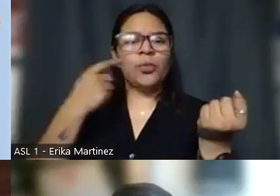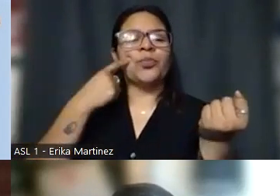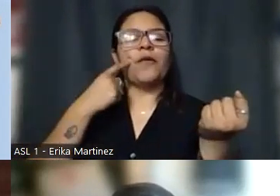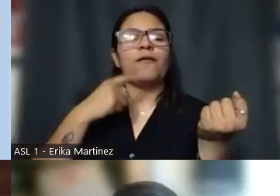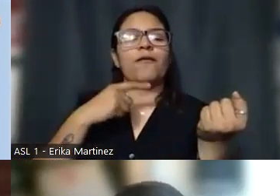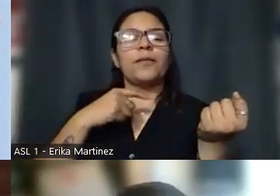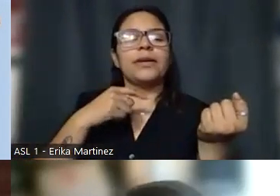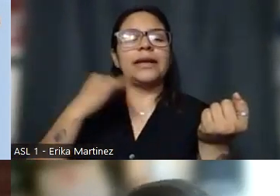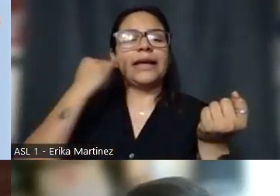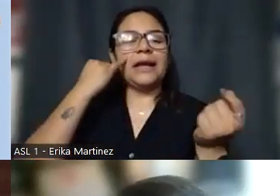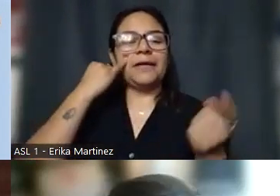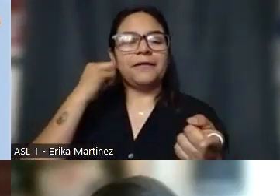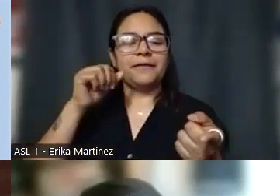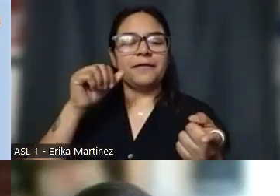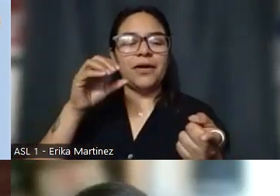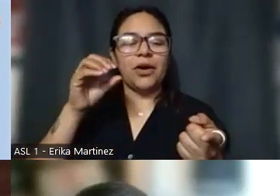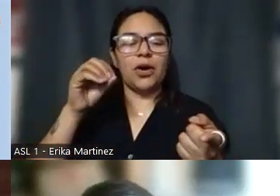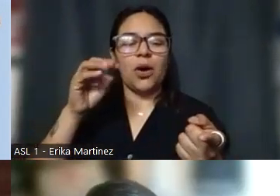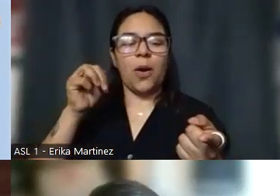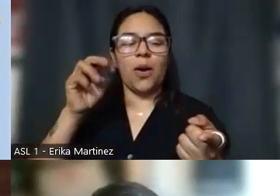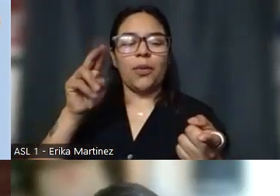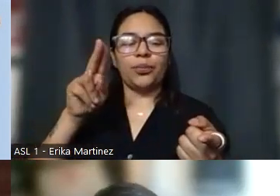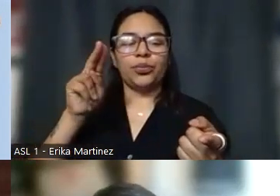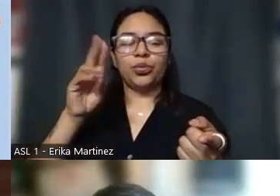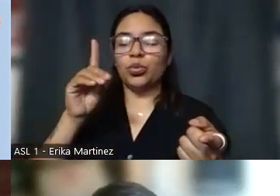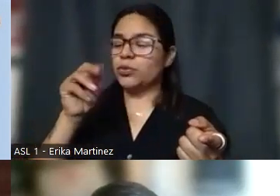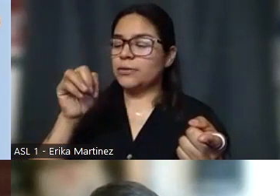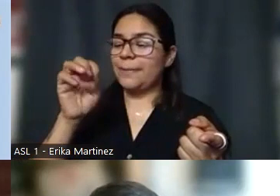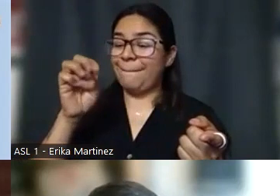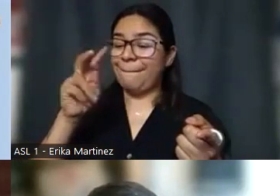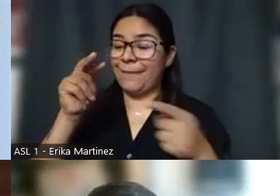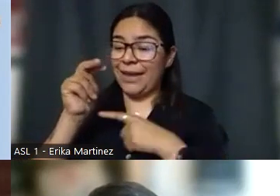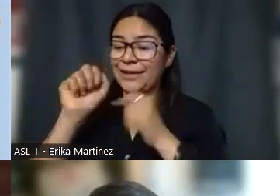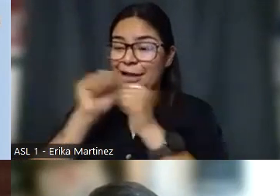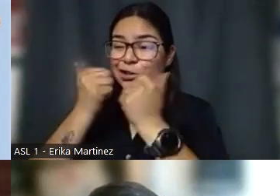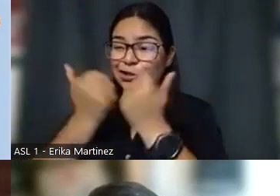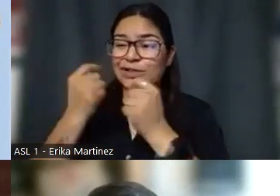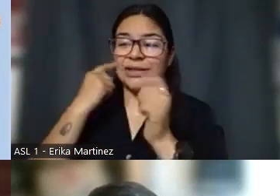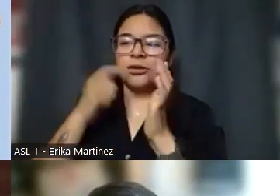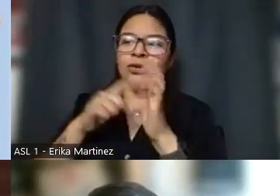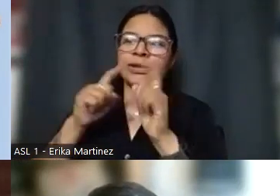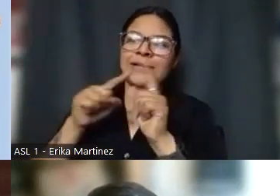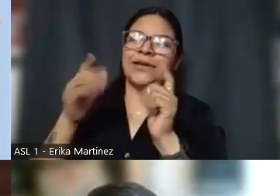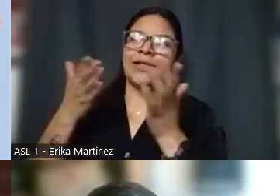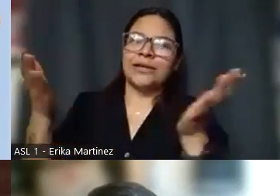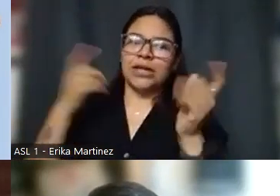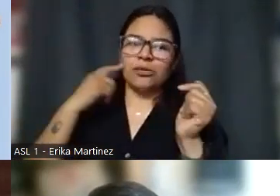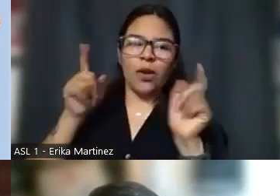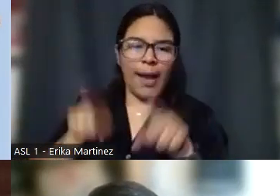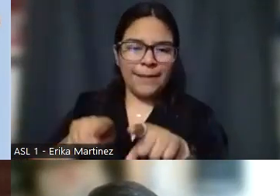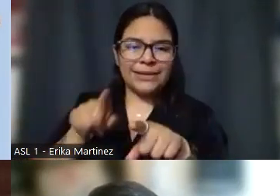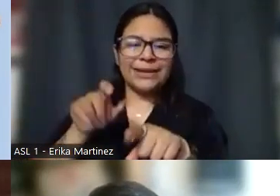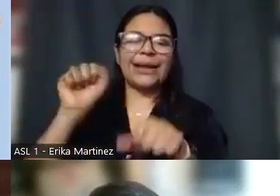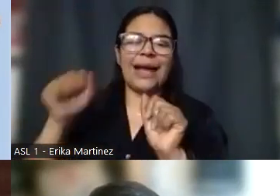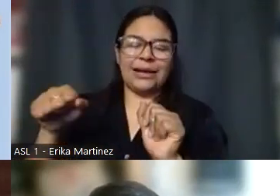becomes aware that a facility isn't utilizing public patient representative services, they could go to CDPH and file a